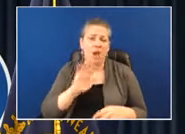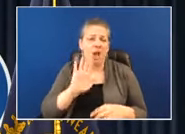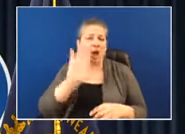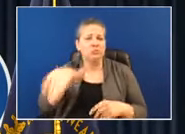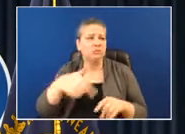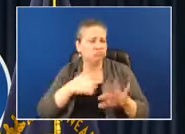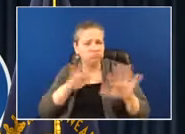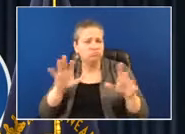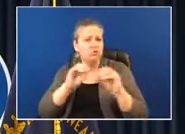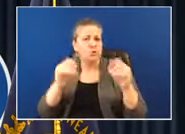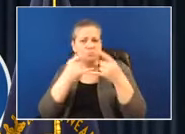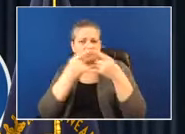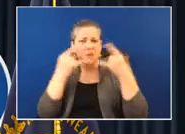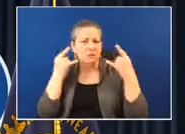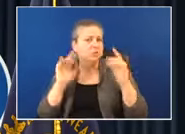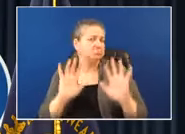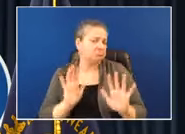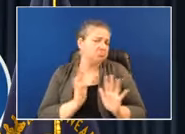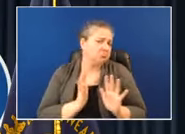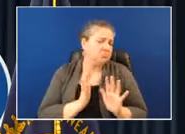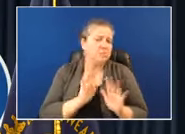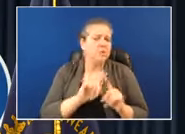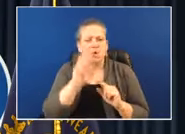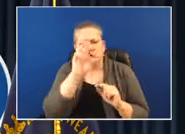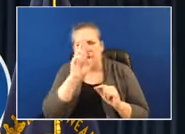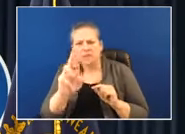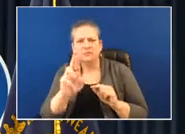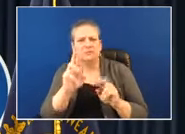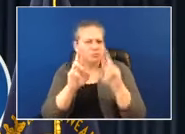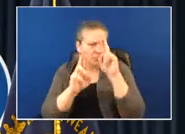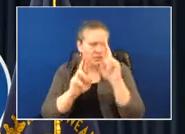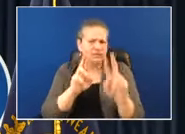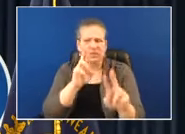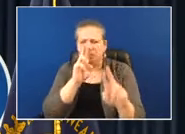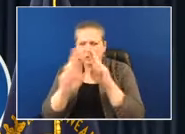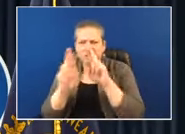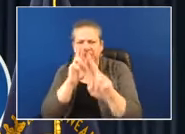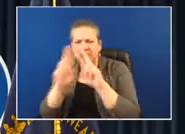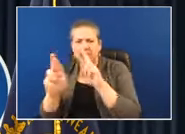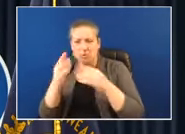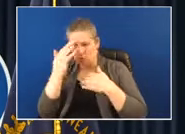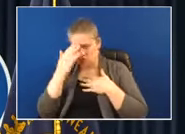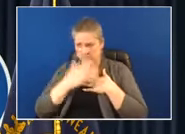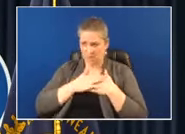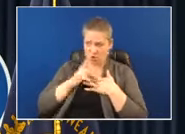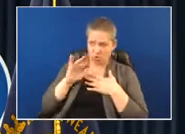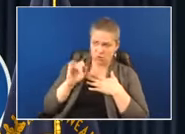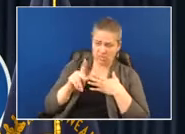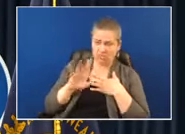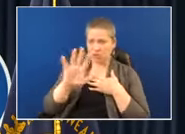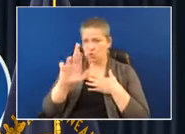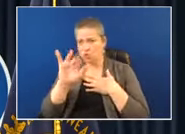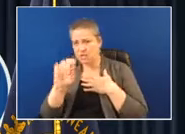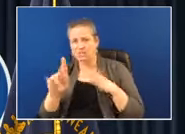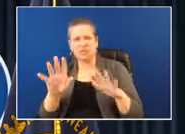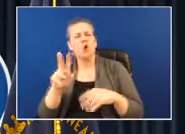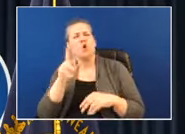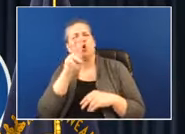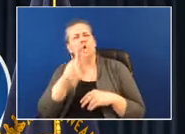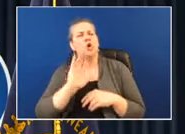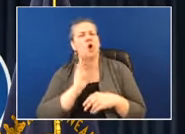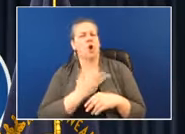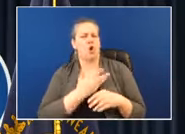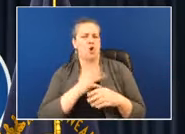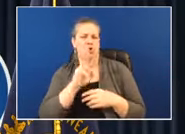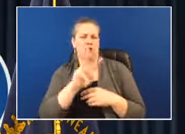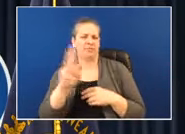please, just be respectful to others, make a risk-based assessment, and please go to KYCOVID19, our website, look for the current